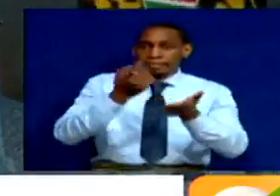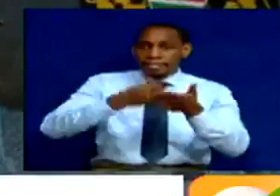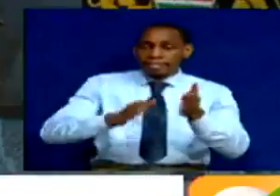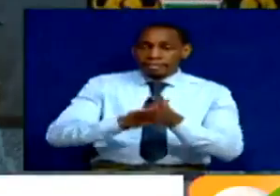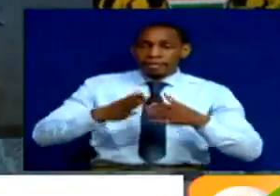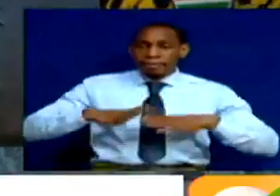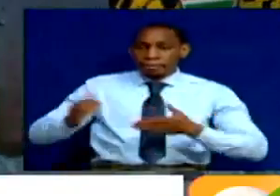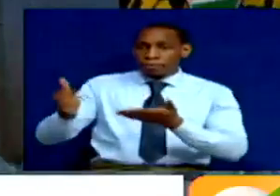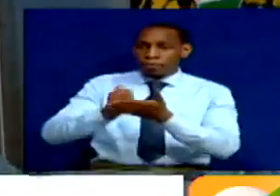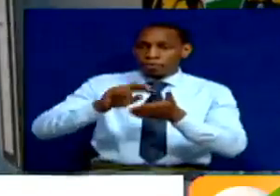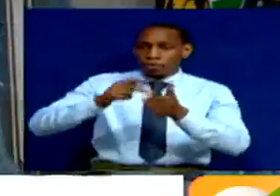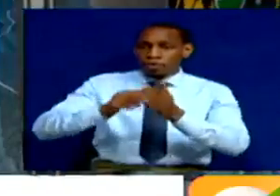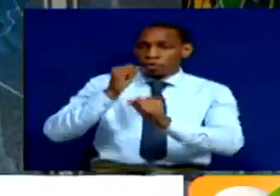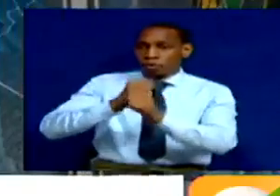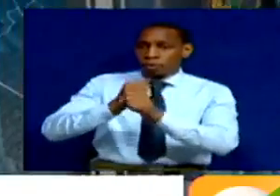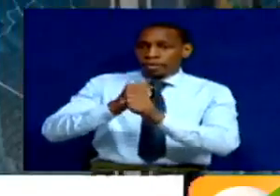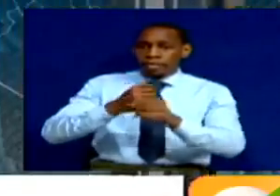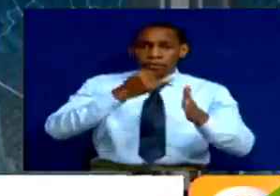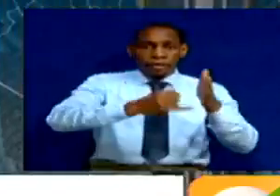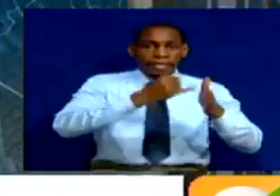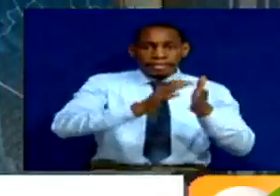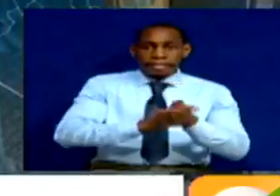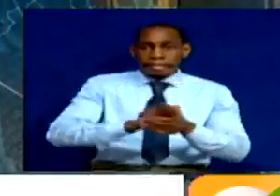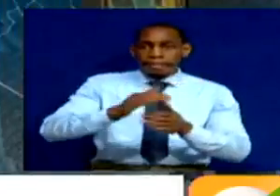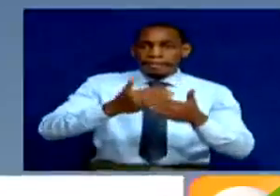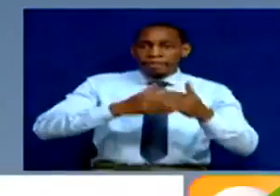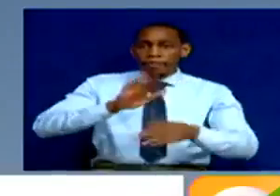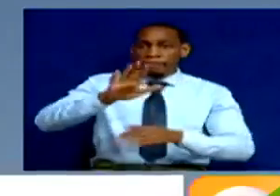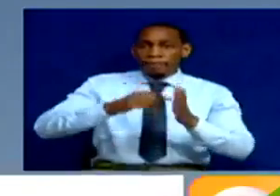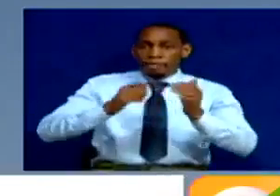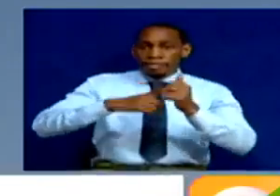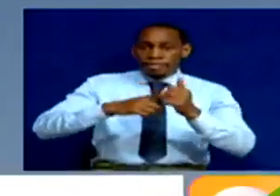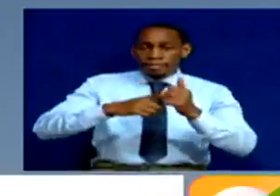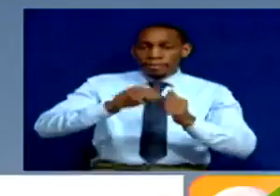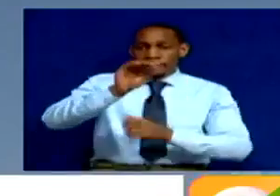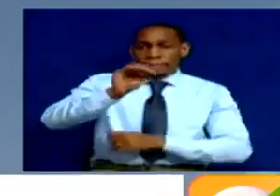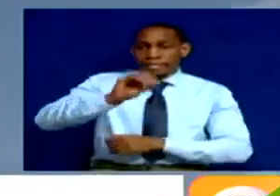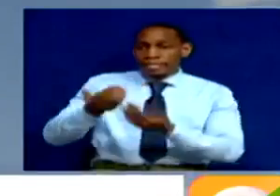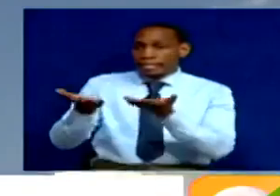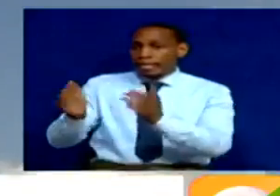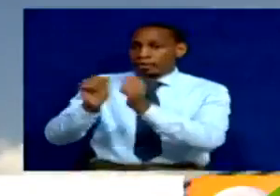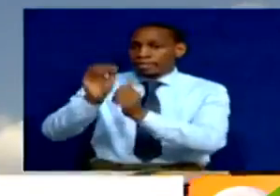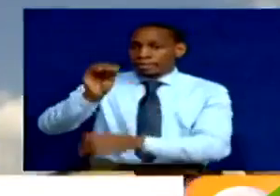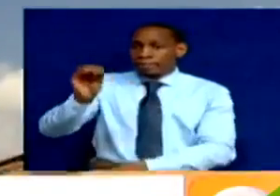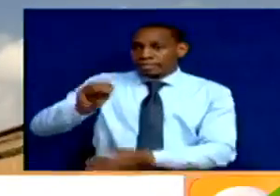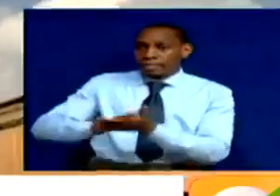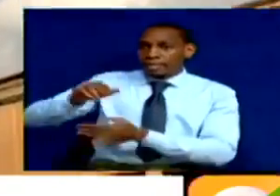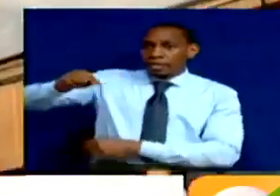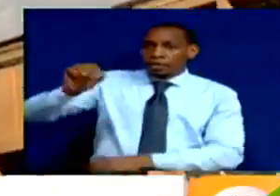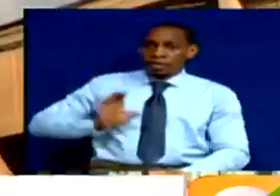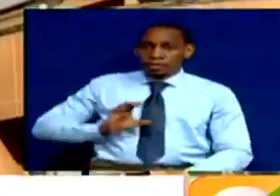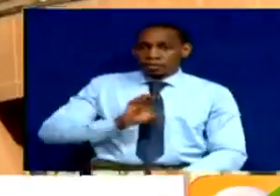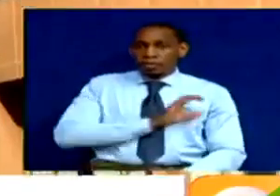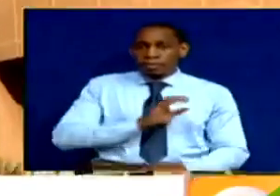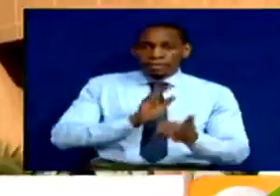non-resident subcontractors operating in the extractive industries from 5.6% to 10%. In the Budget and Appropriations